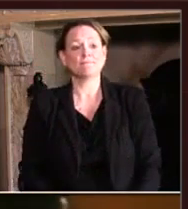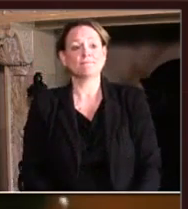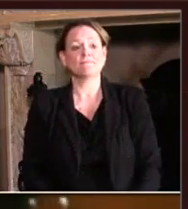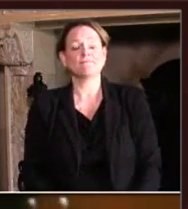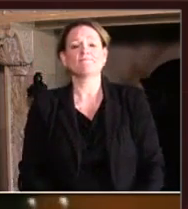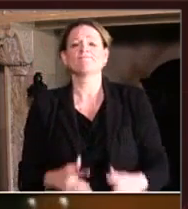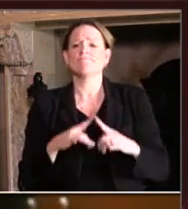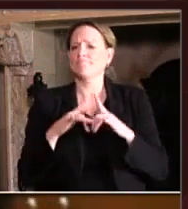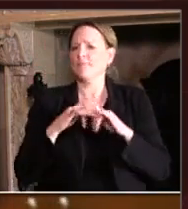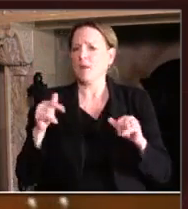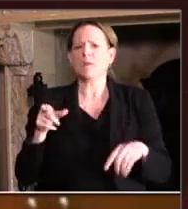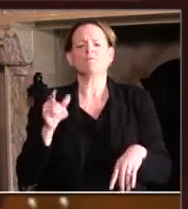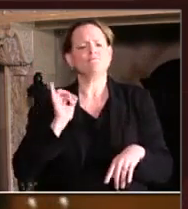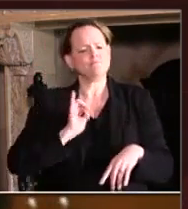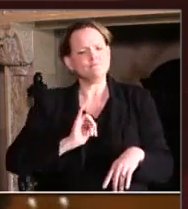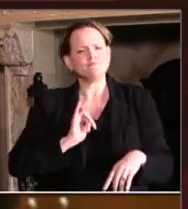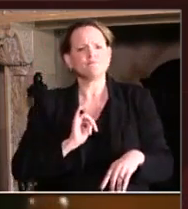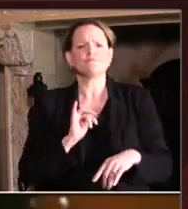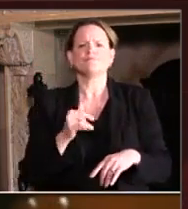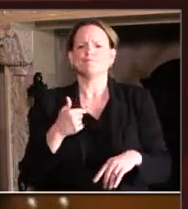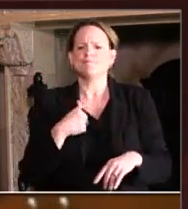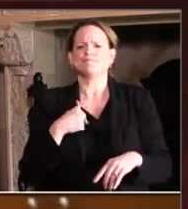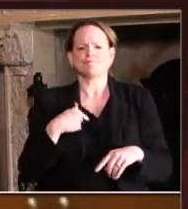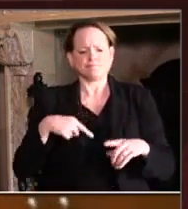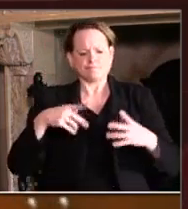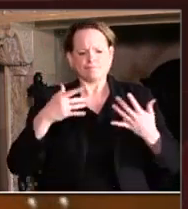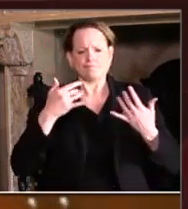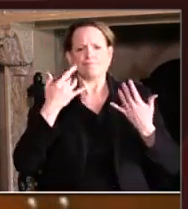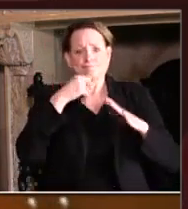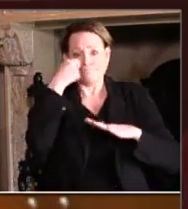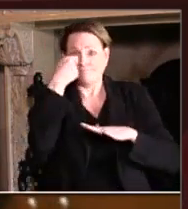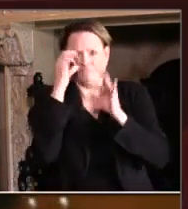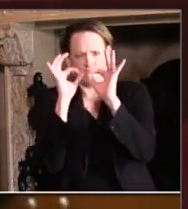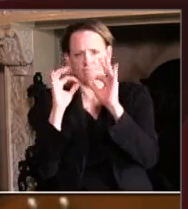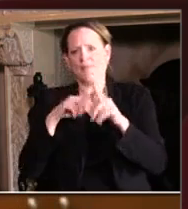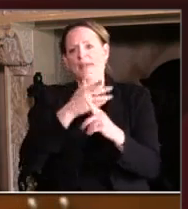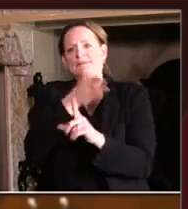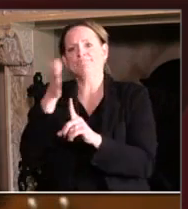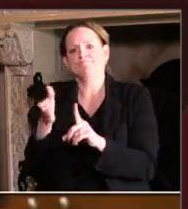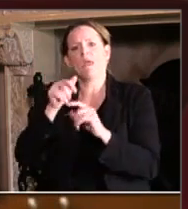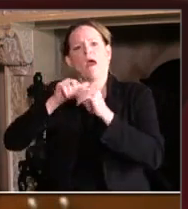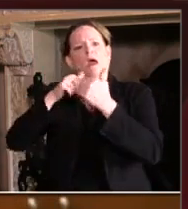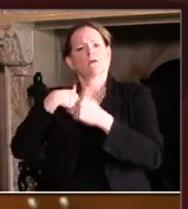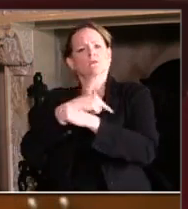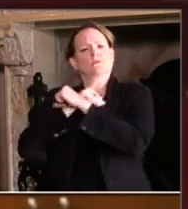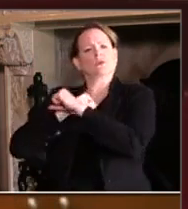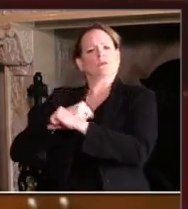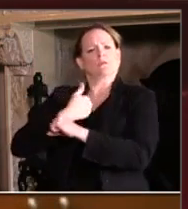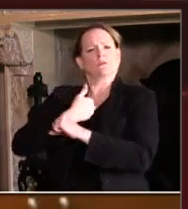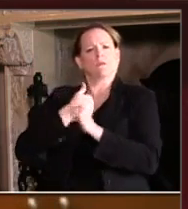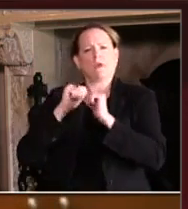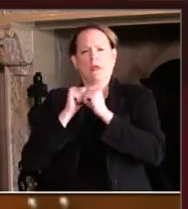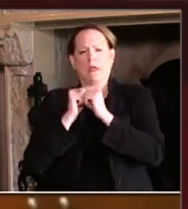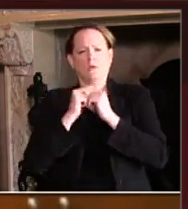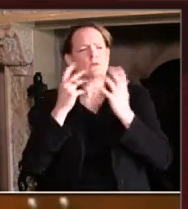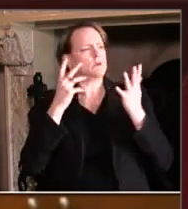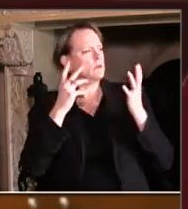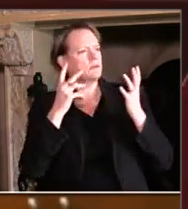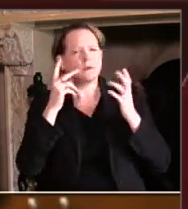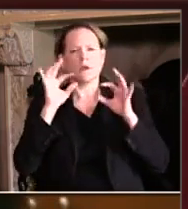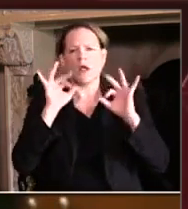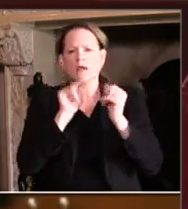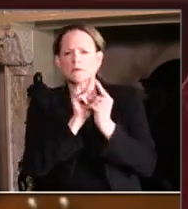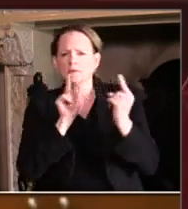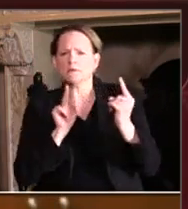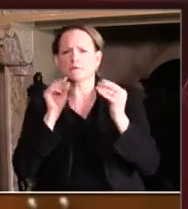of acquiring it. We had more information in our armamentarium to help us further educate and inform patients. We